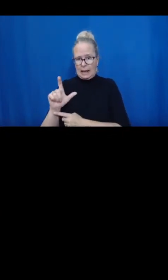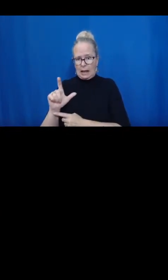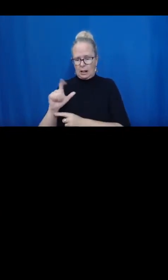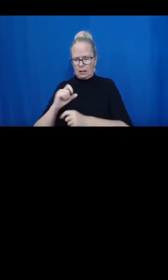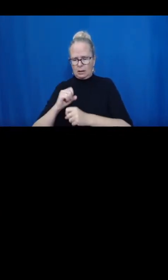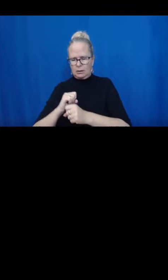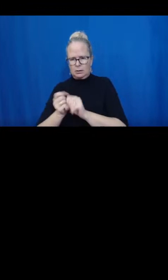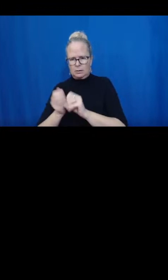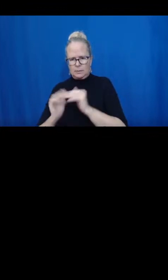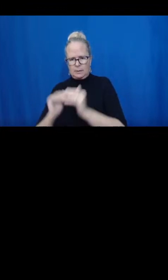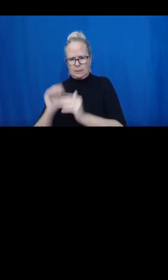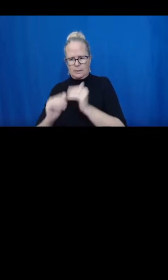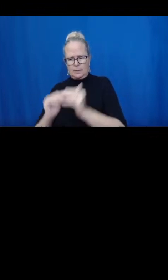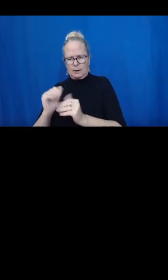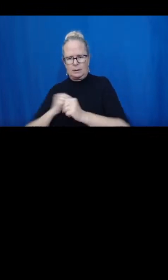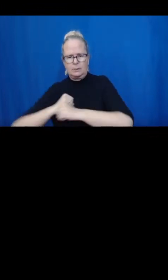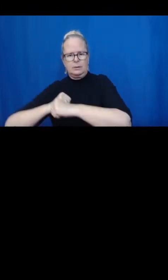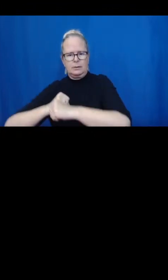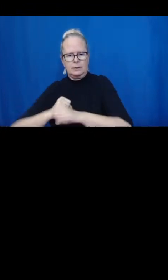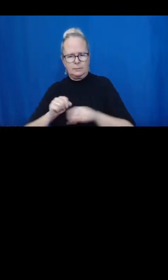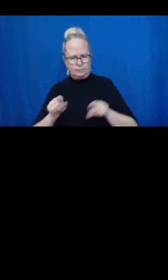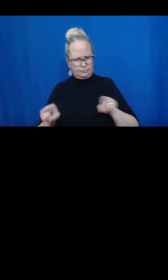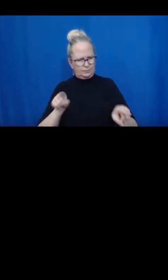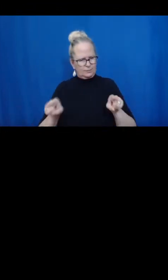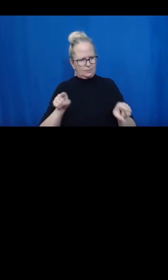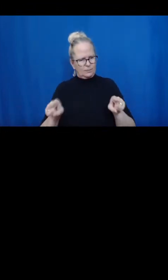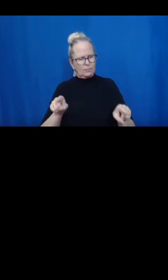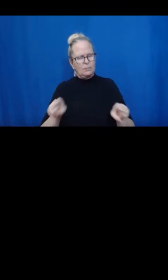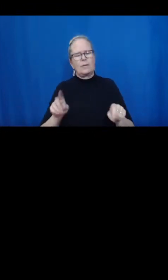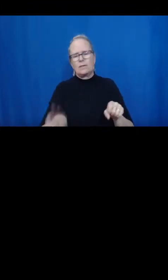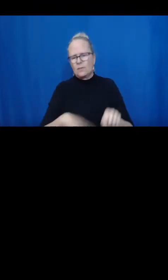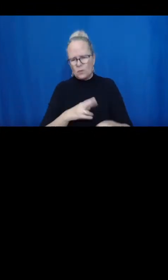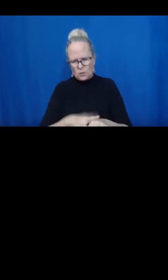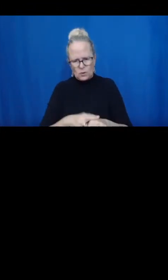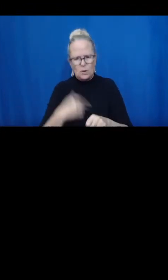test, unfortunately.